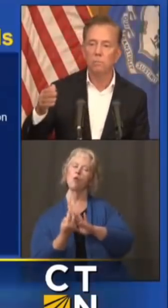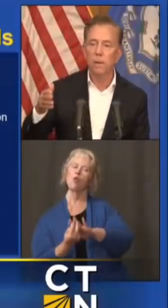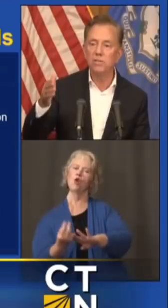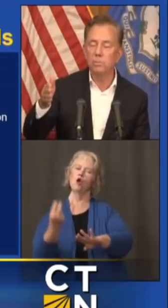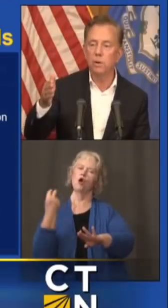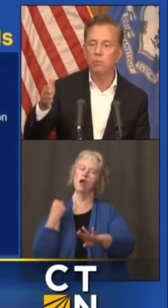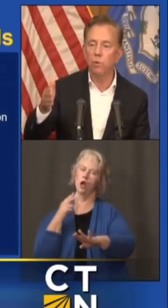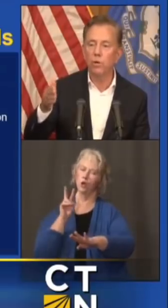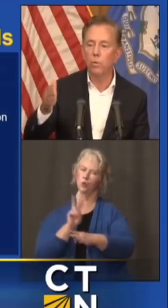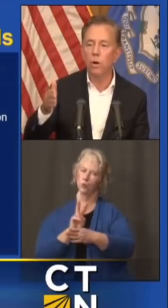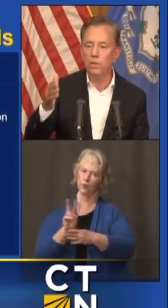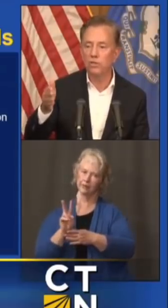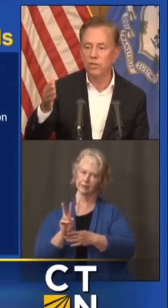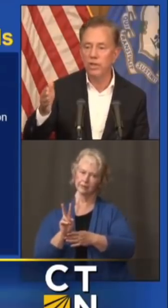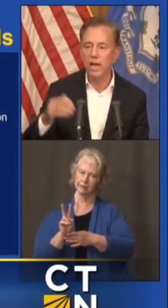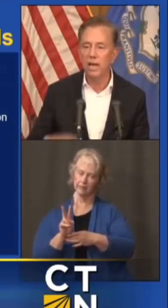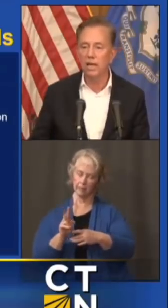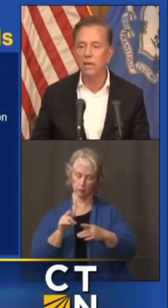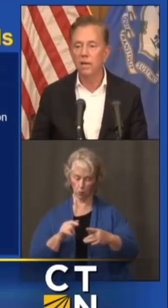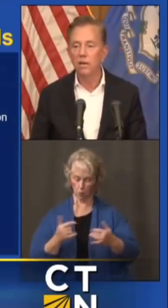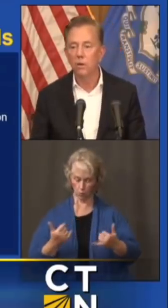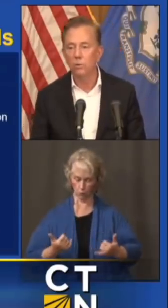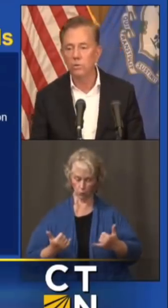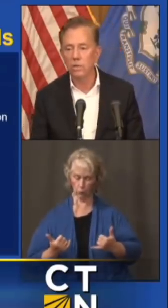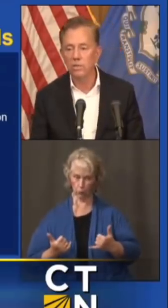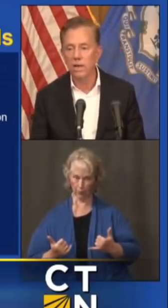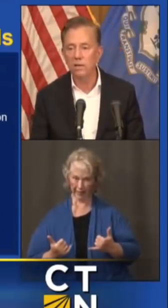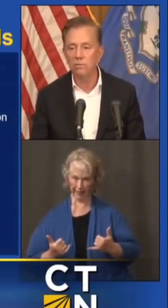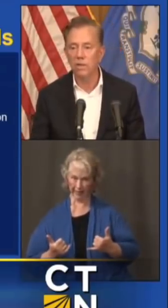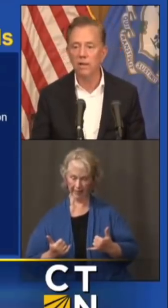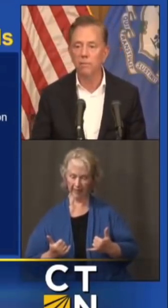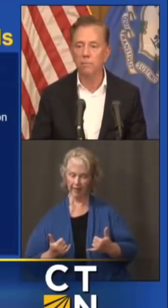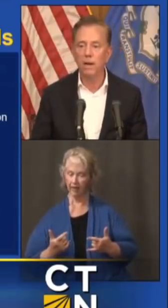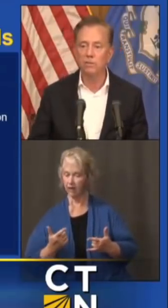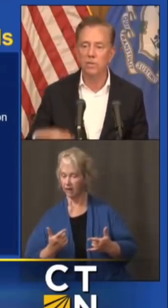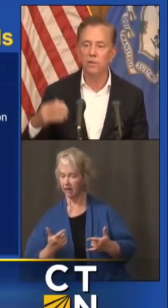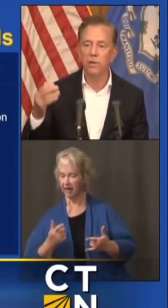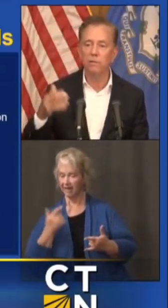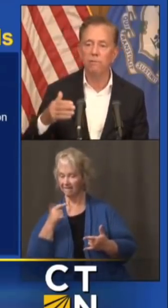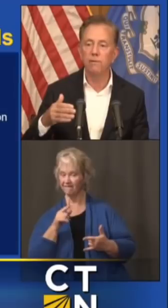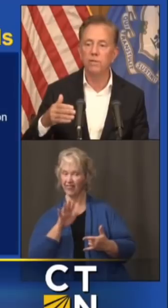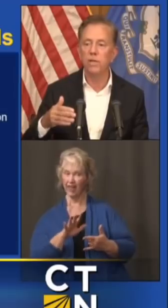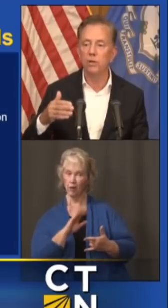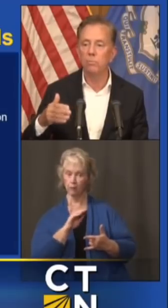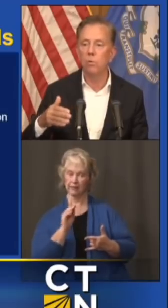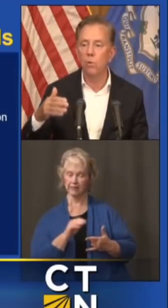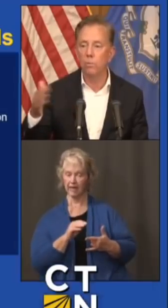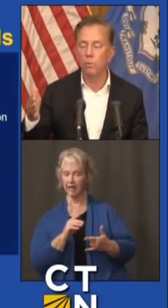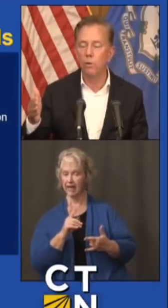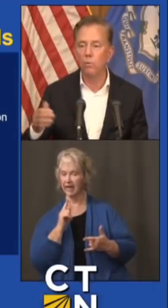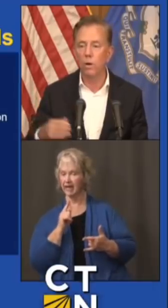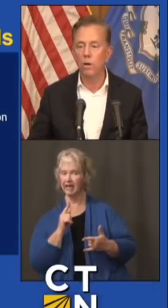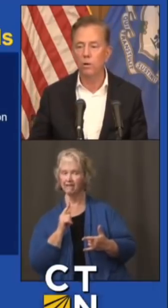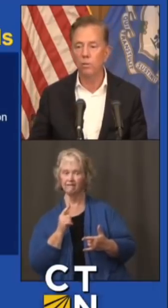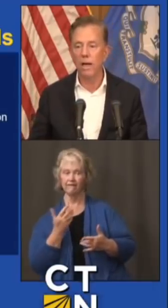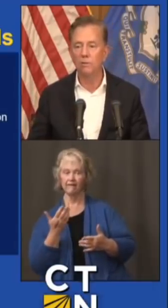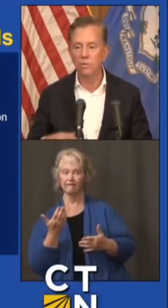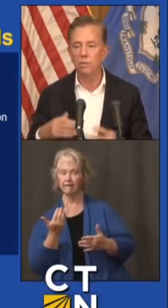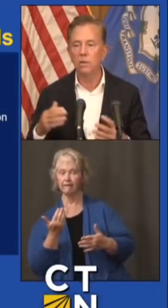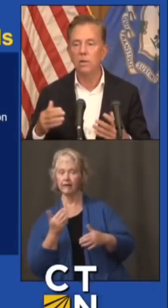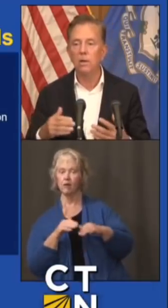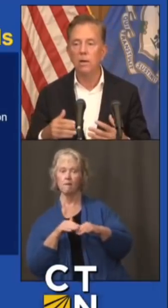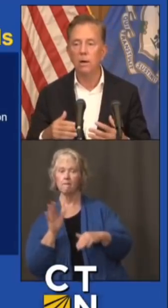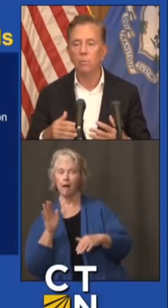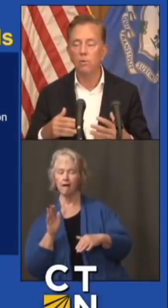So based upon where you are today, those towns that have a positivity of 15 or more per